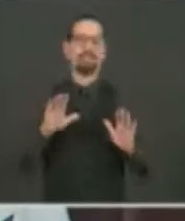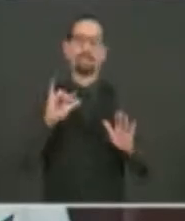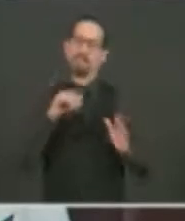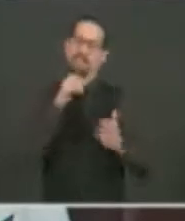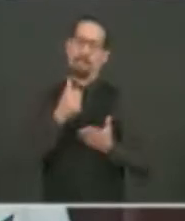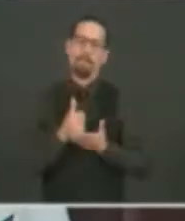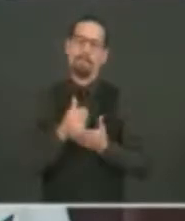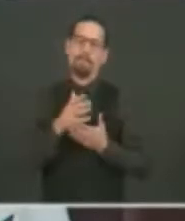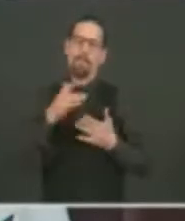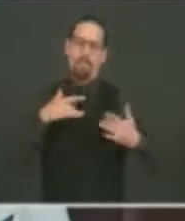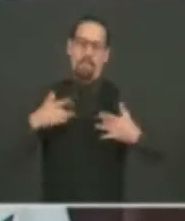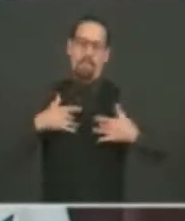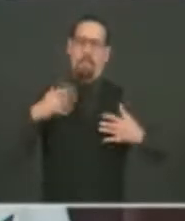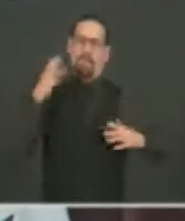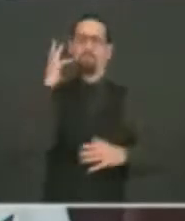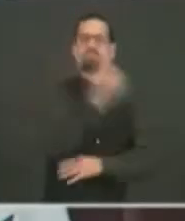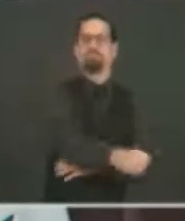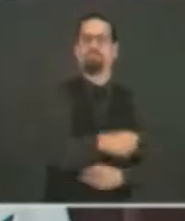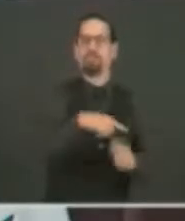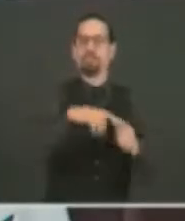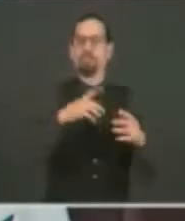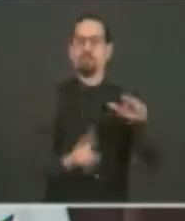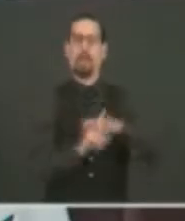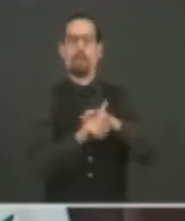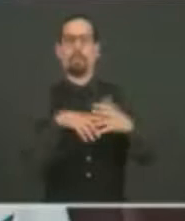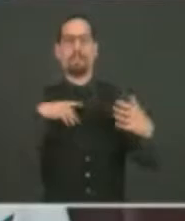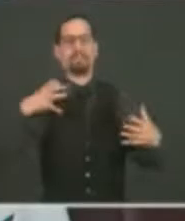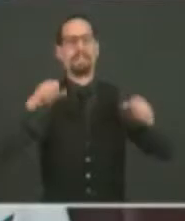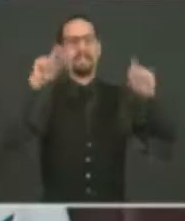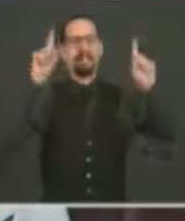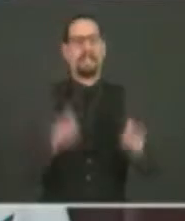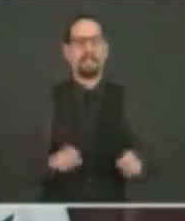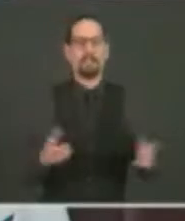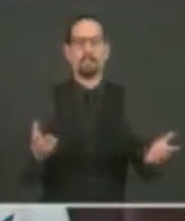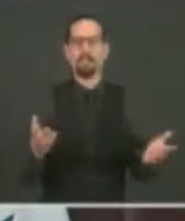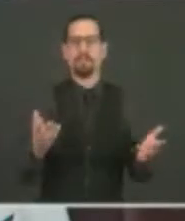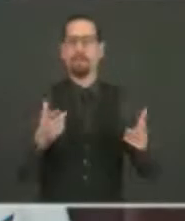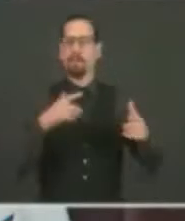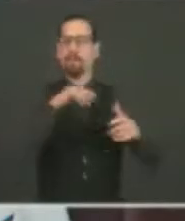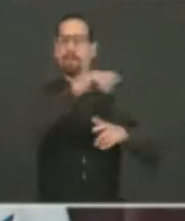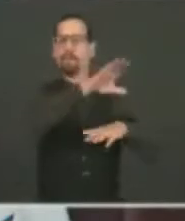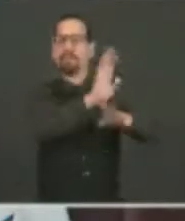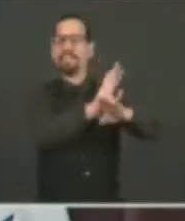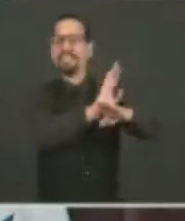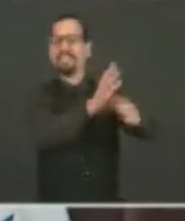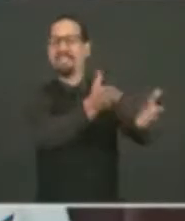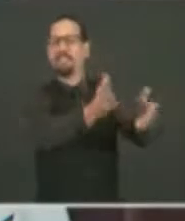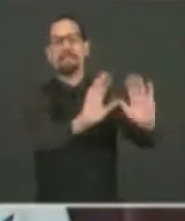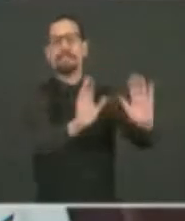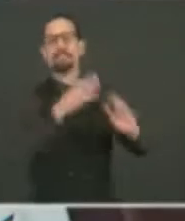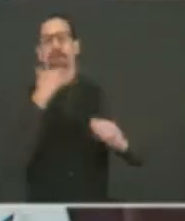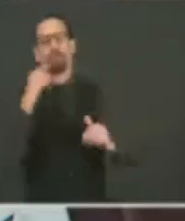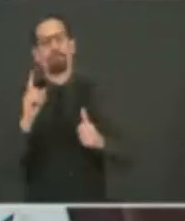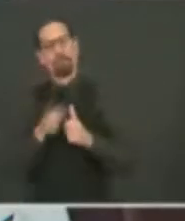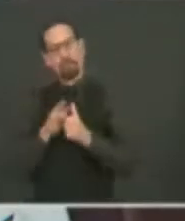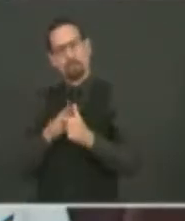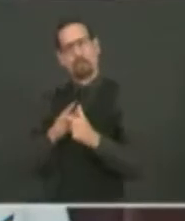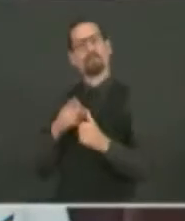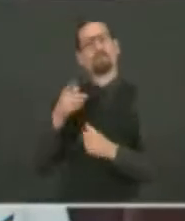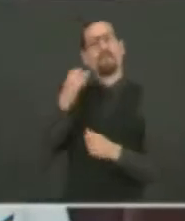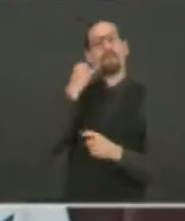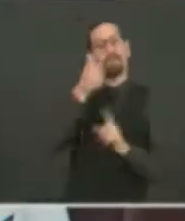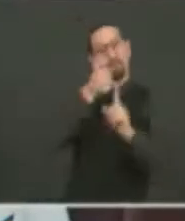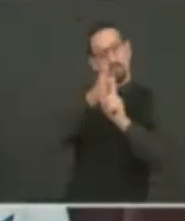if we could follow the steps to keep everybody safe. Second, if you're part of the school community, we would ask you please to